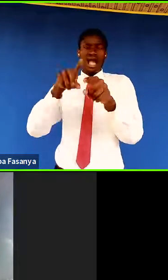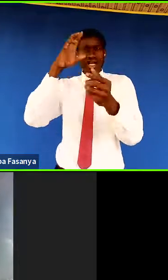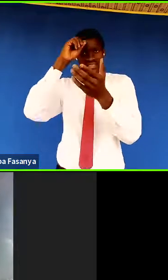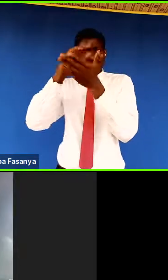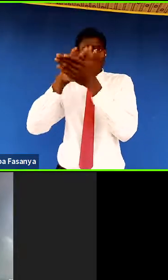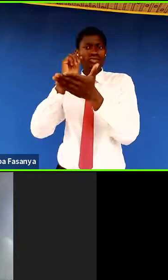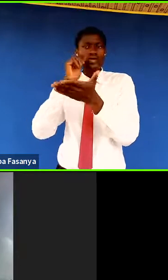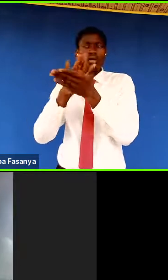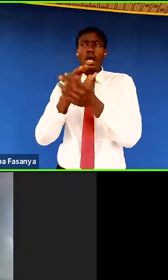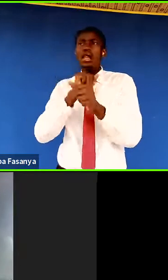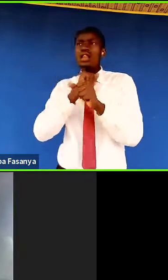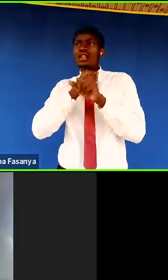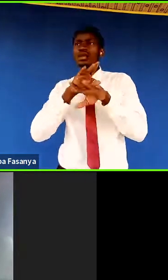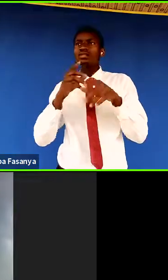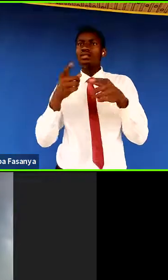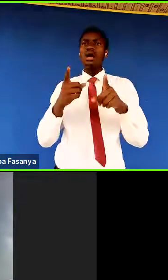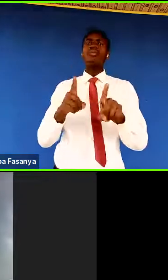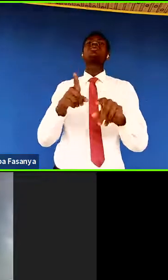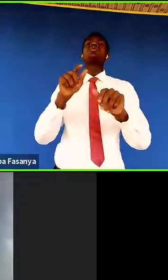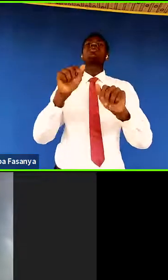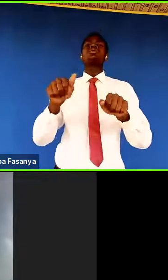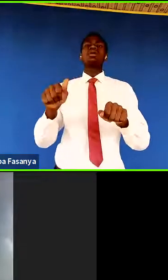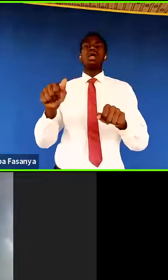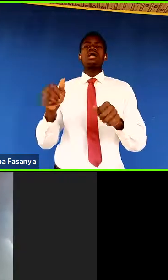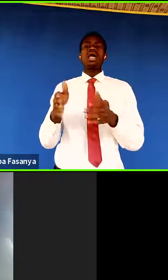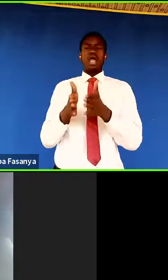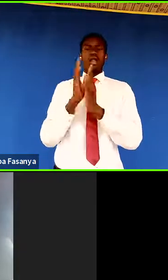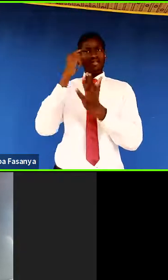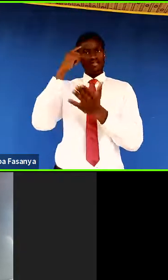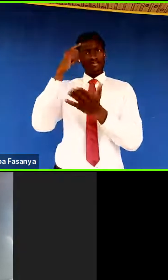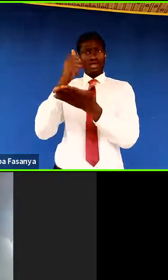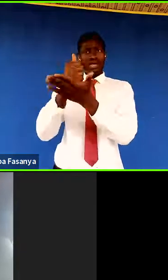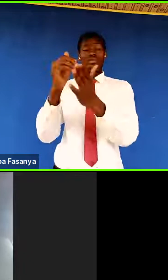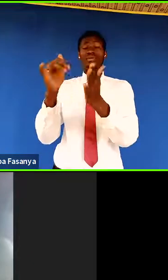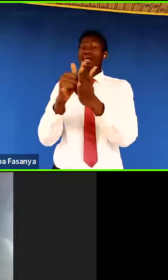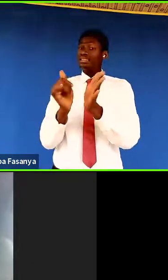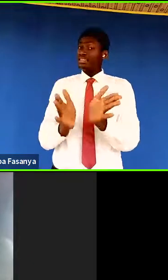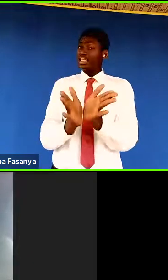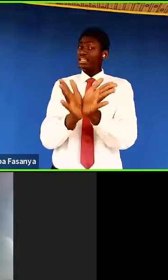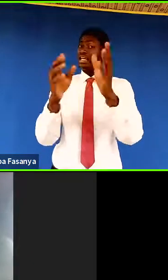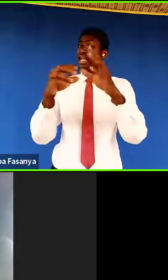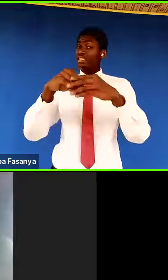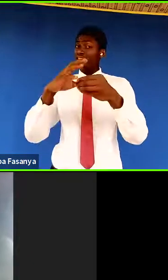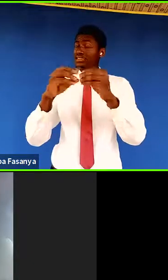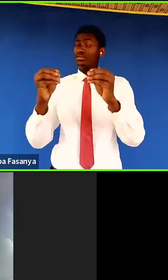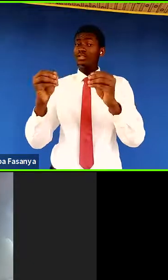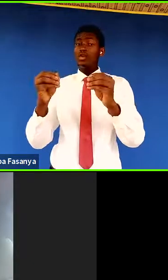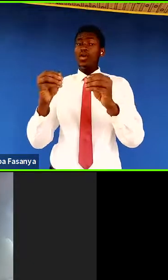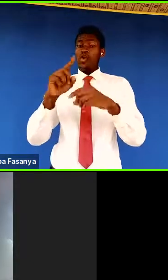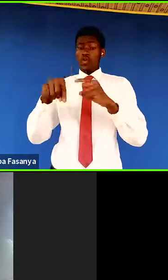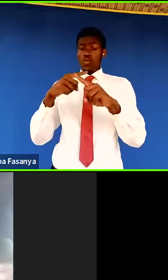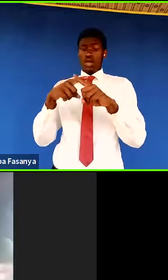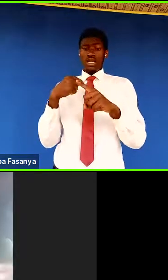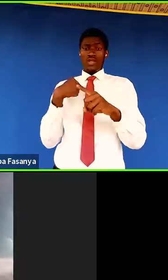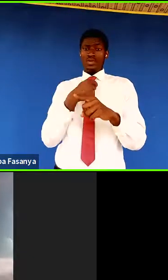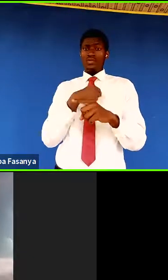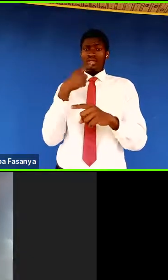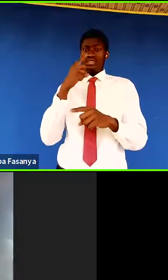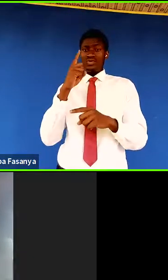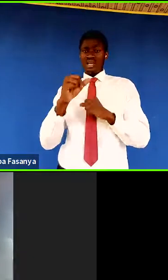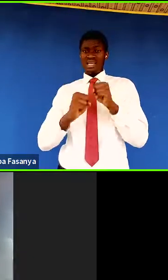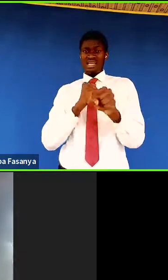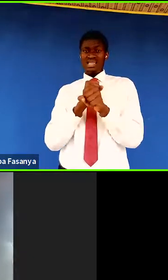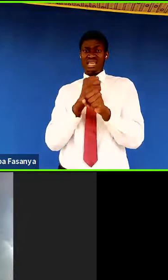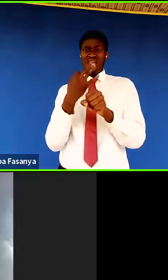That is the general statement. But however, there are clauses to it. When we say 1 year of trying, that means you are cohabiting together, you are